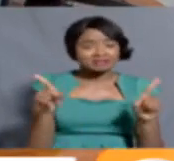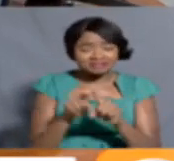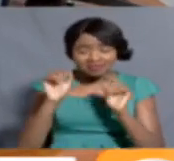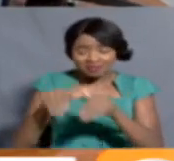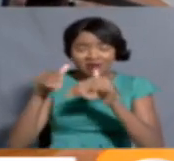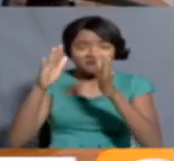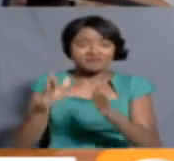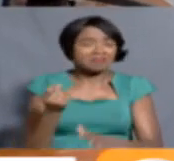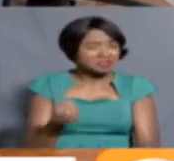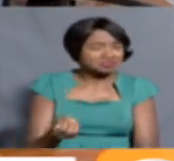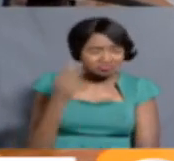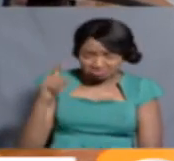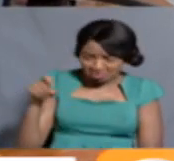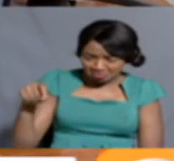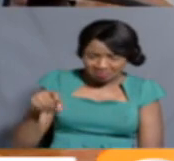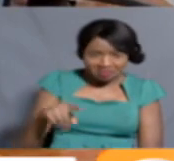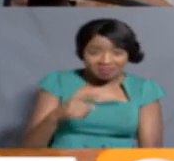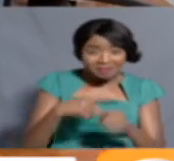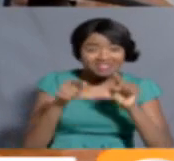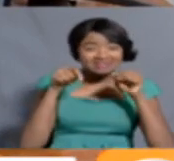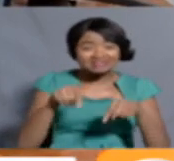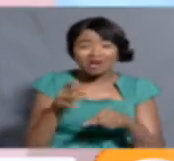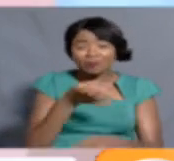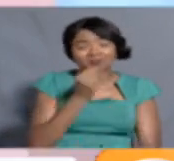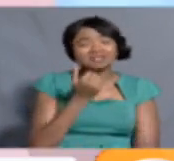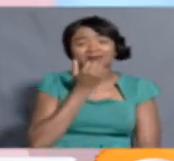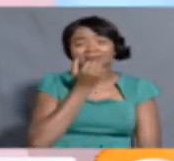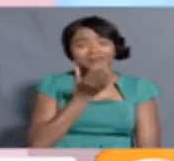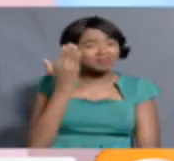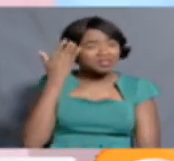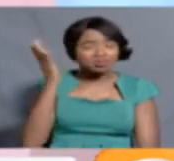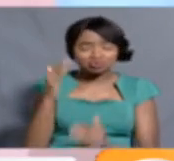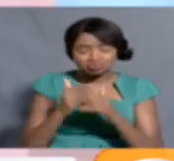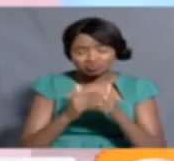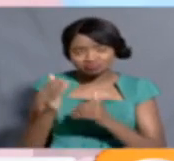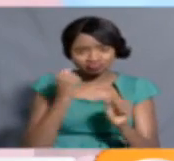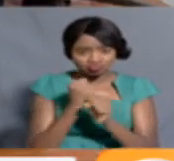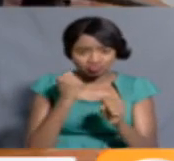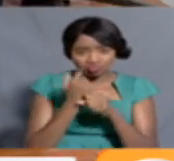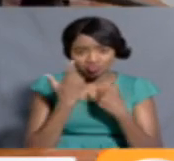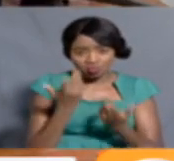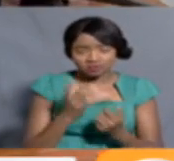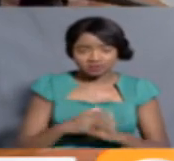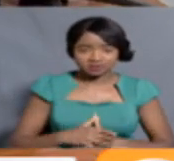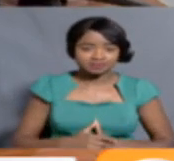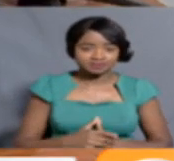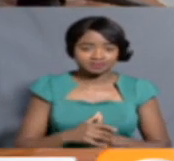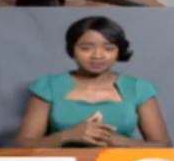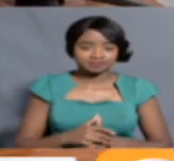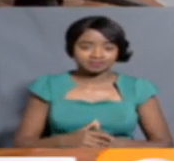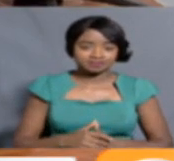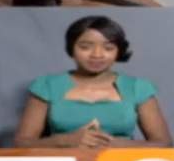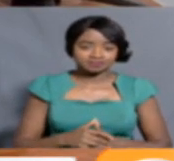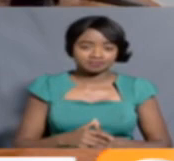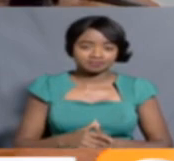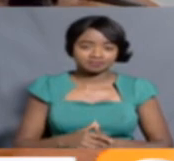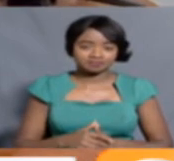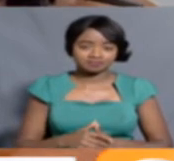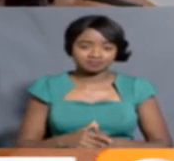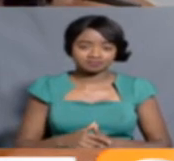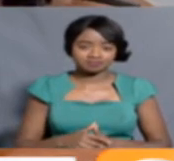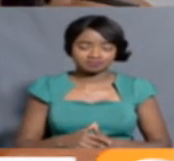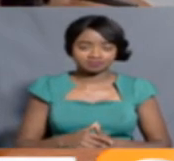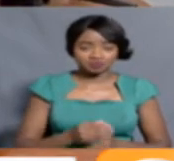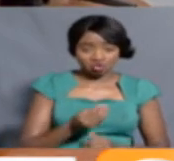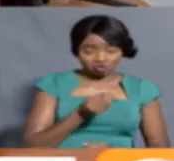now unsure of what to do. There's no water and they can't even plan. As Joe says, the issue of high food prices and